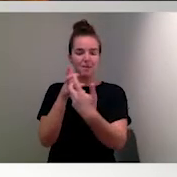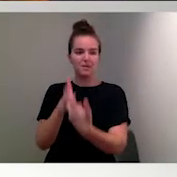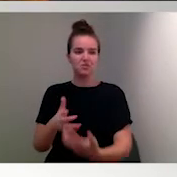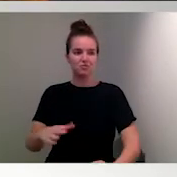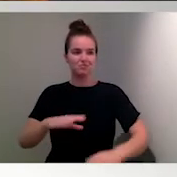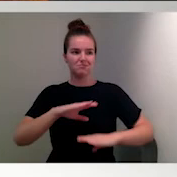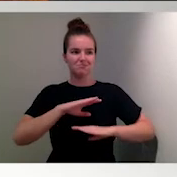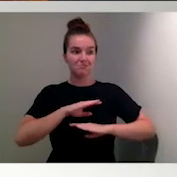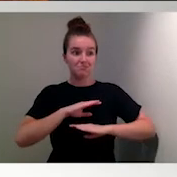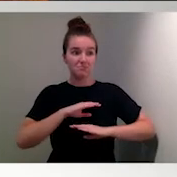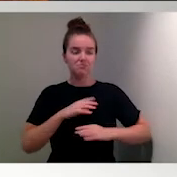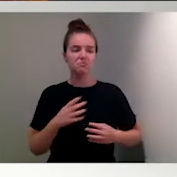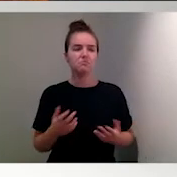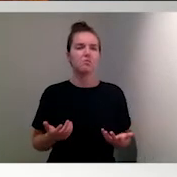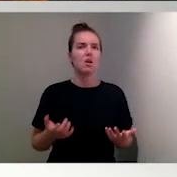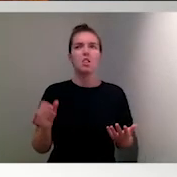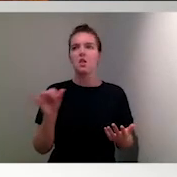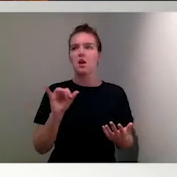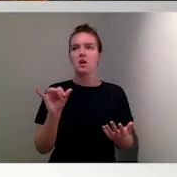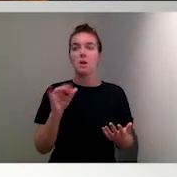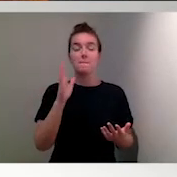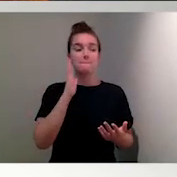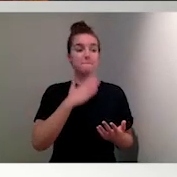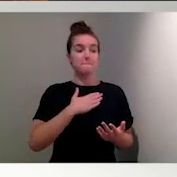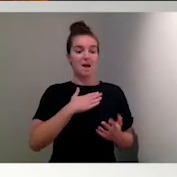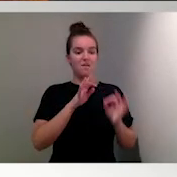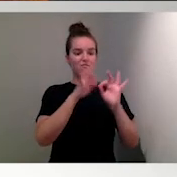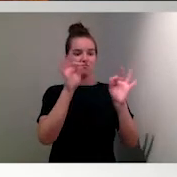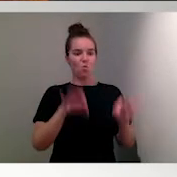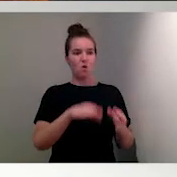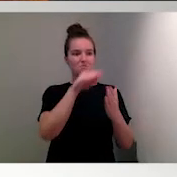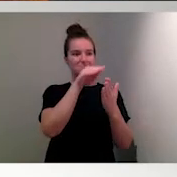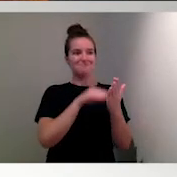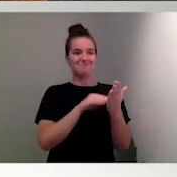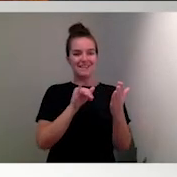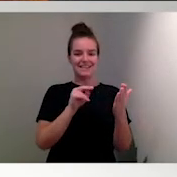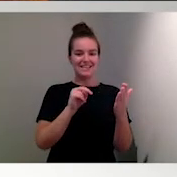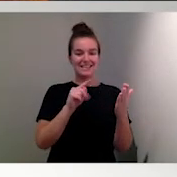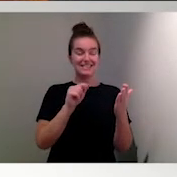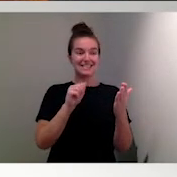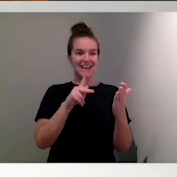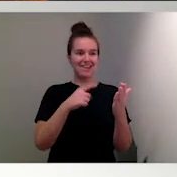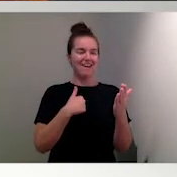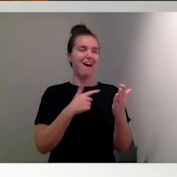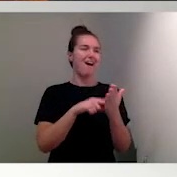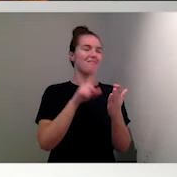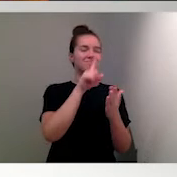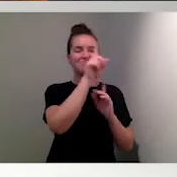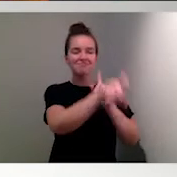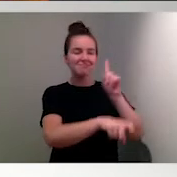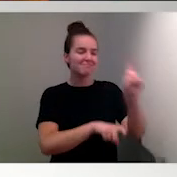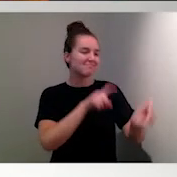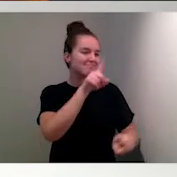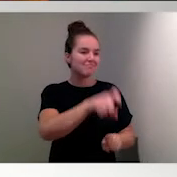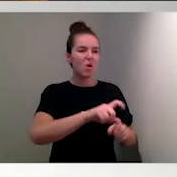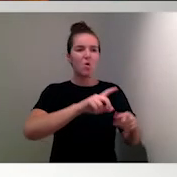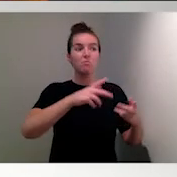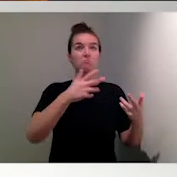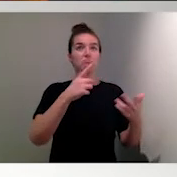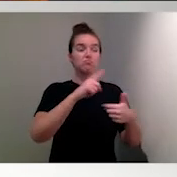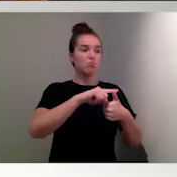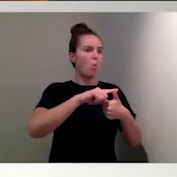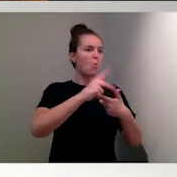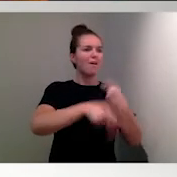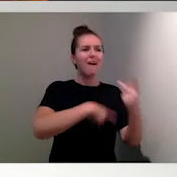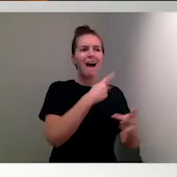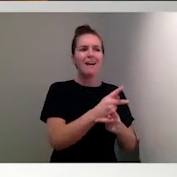my intake form, I ask a lot of questions, including what medical equipment do you need to travel with, do you need extra outlets, and all those kinds